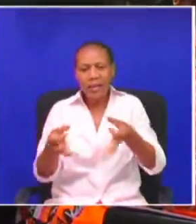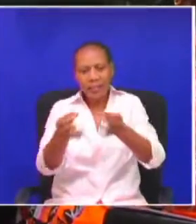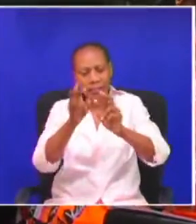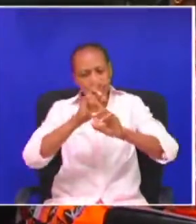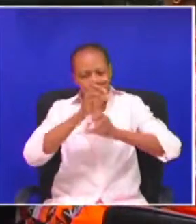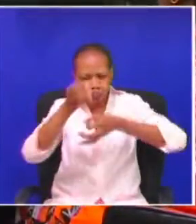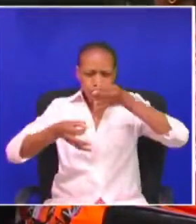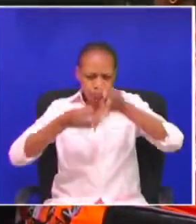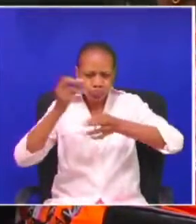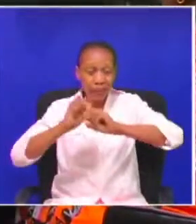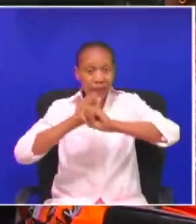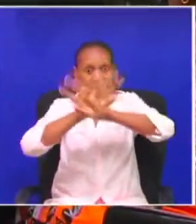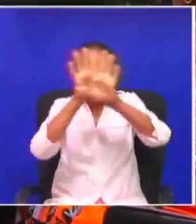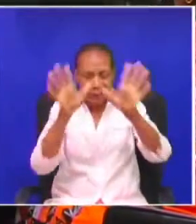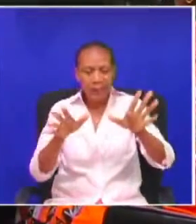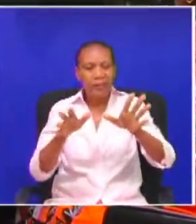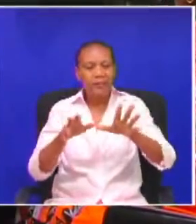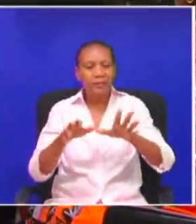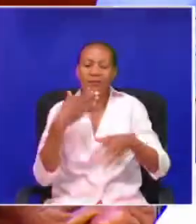clarifying this matter to the nation.